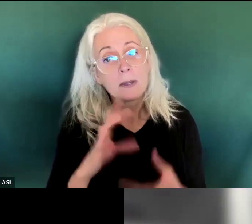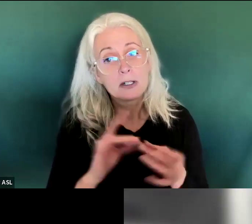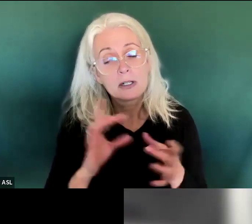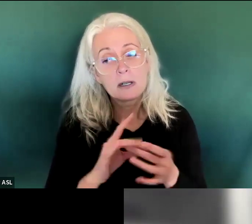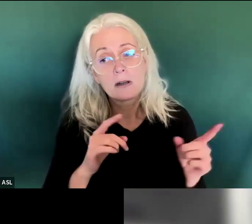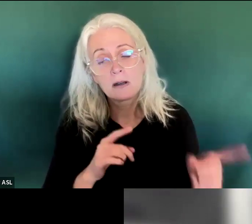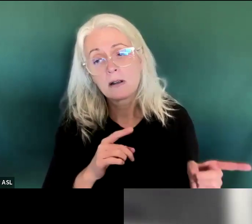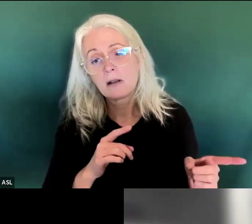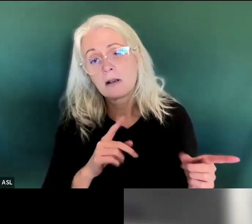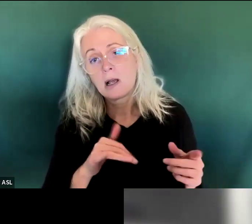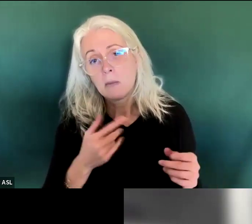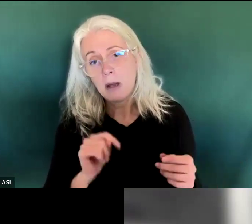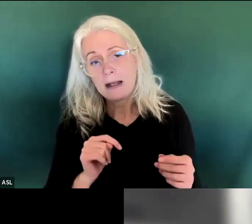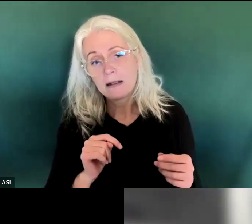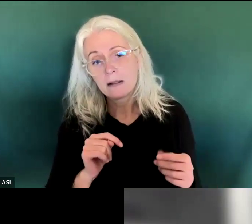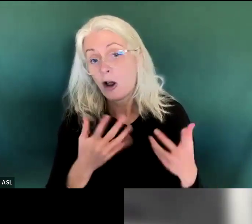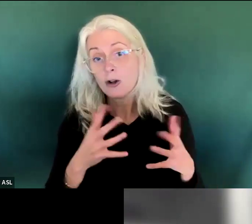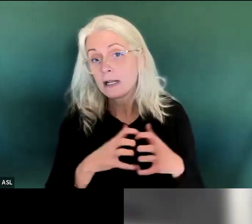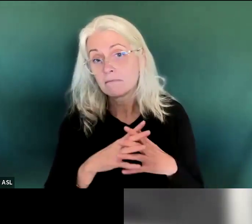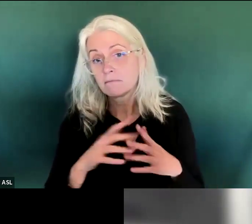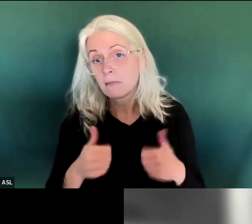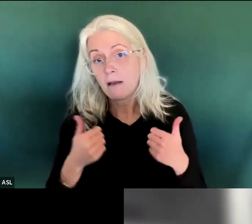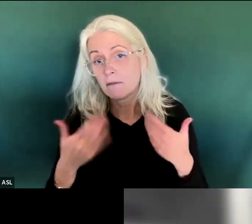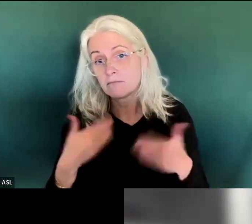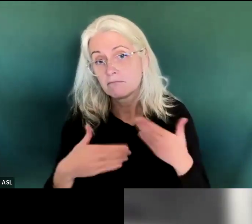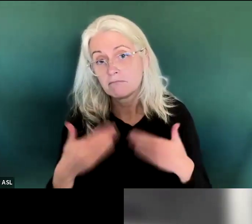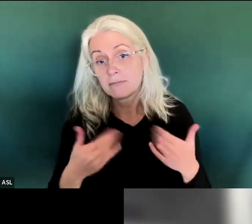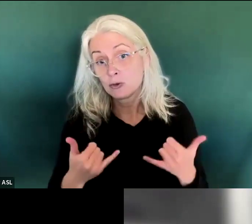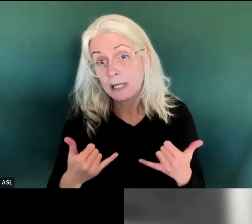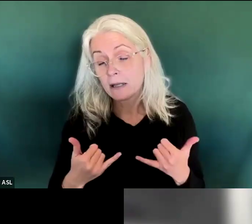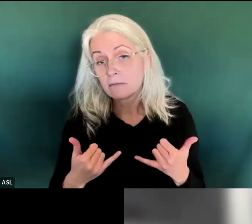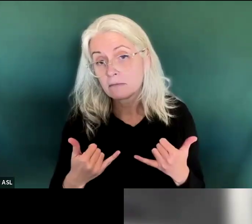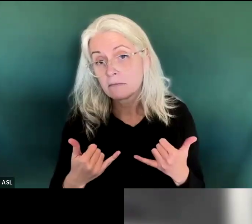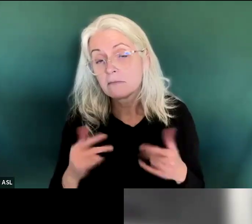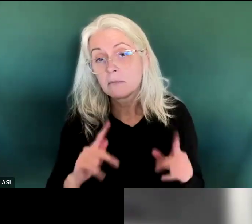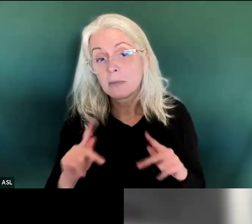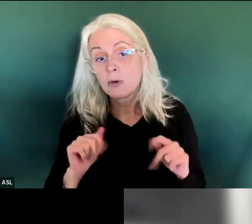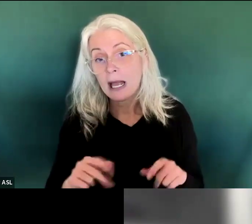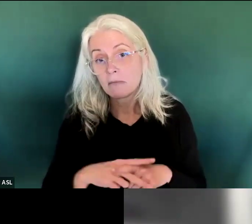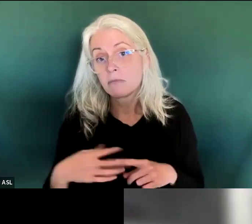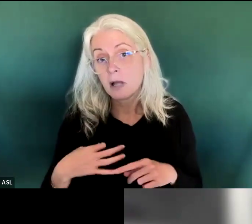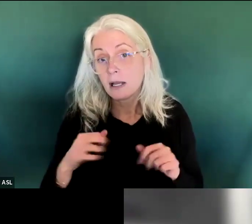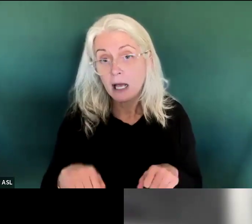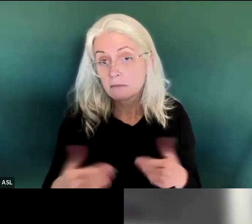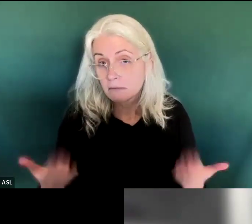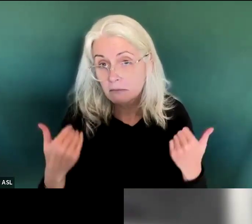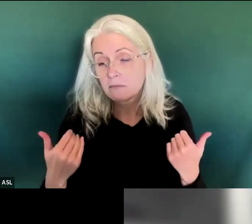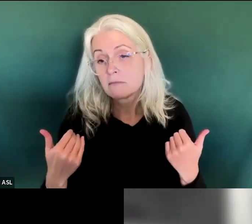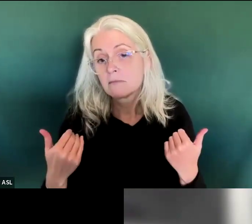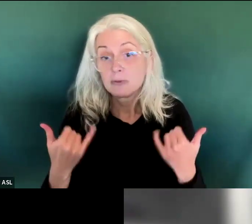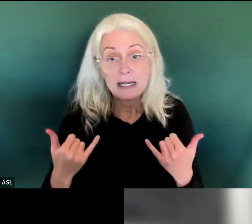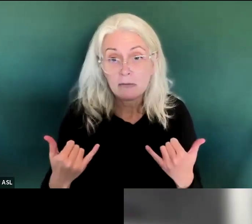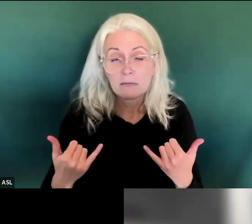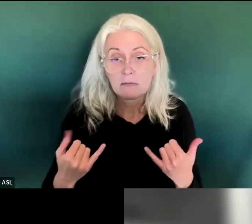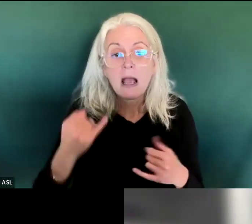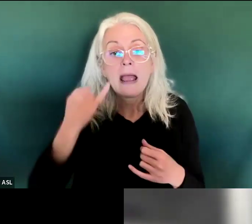mentioned, the pilot is live. So as of today, people can apply. They can apply right